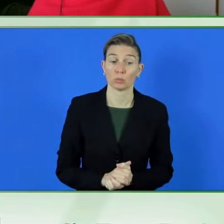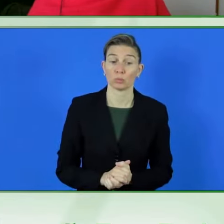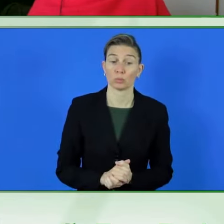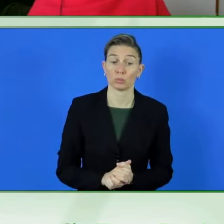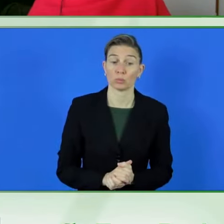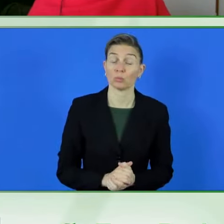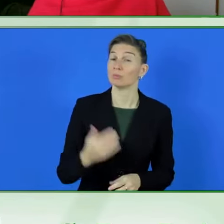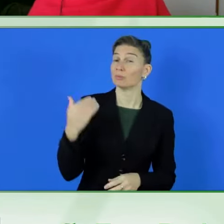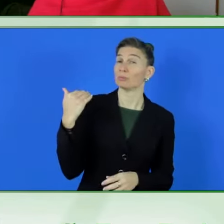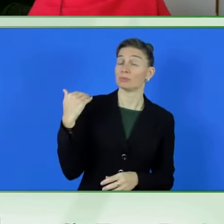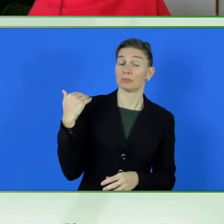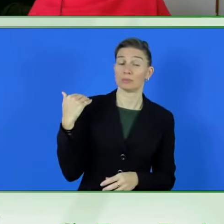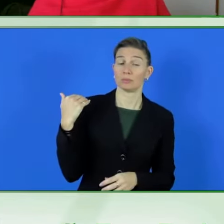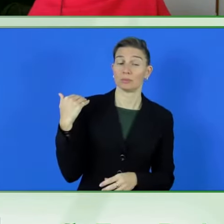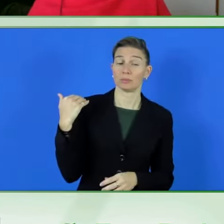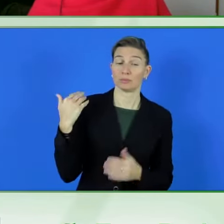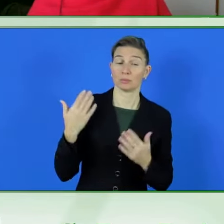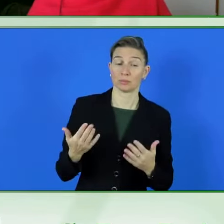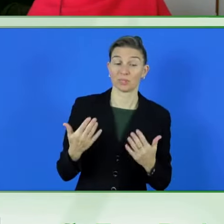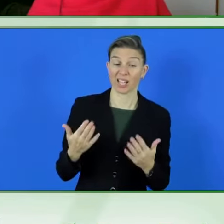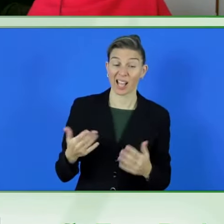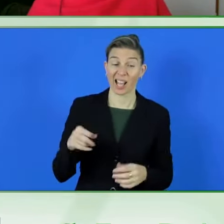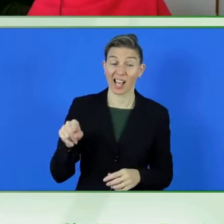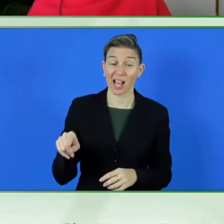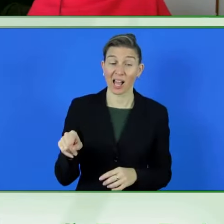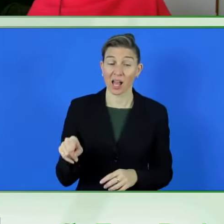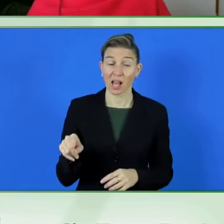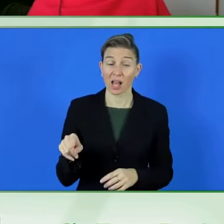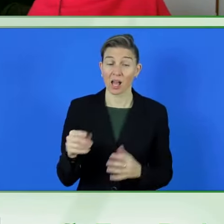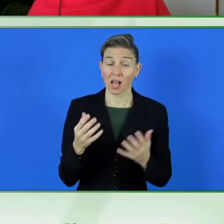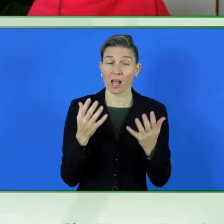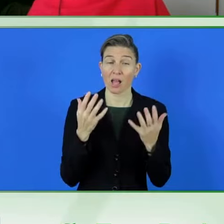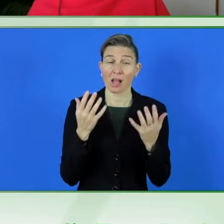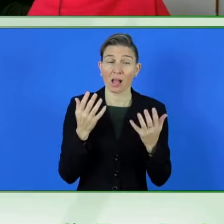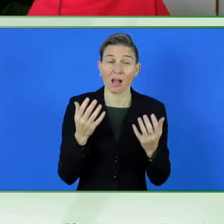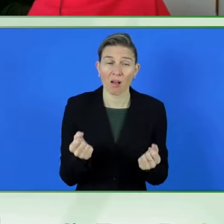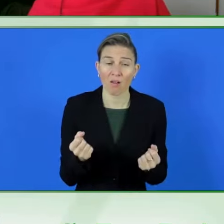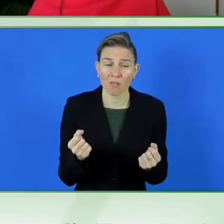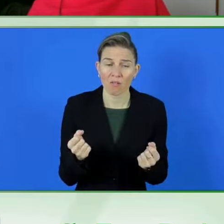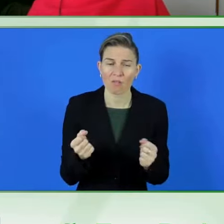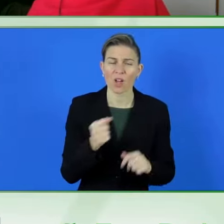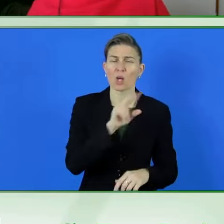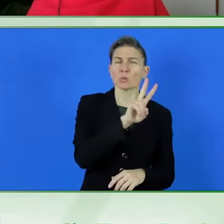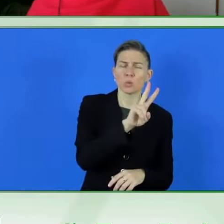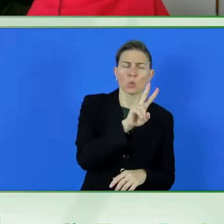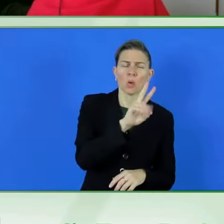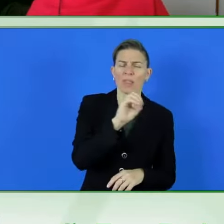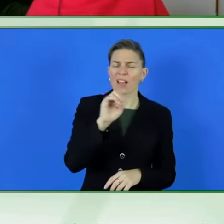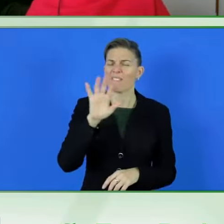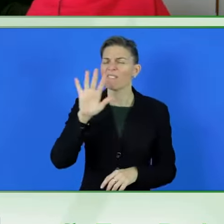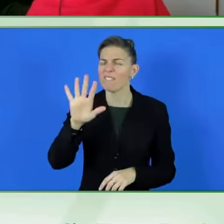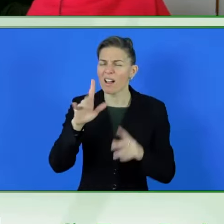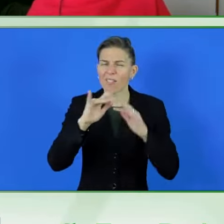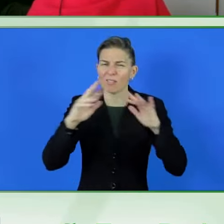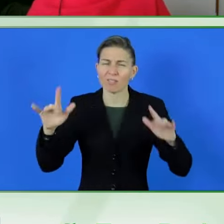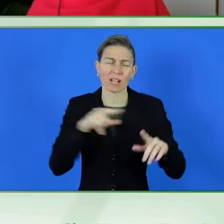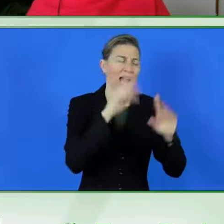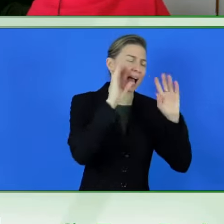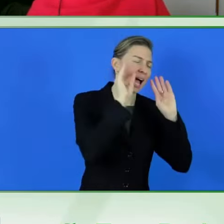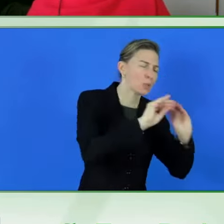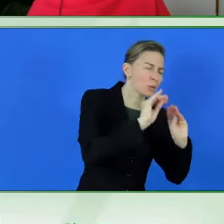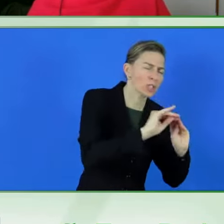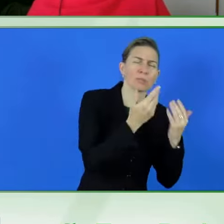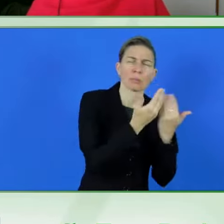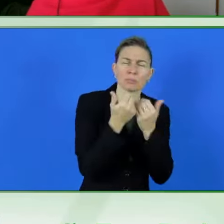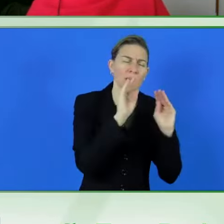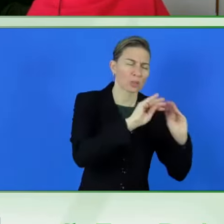2,500 objects divided into categories such as education, health, sports,